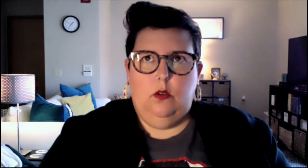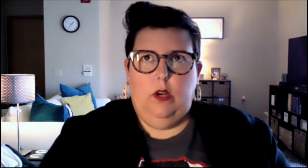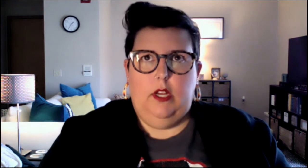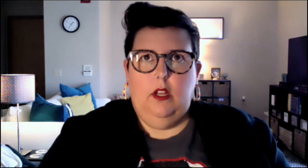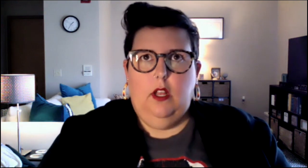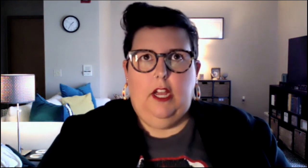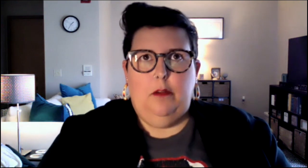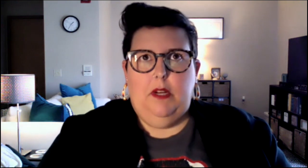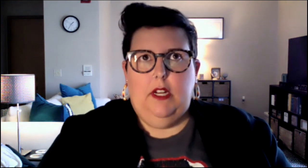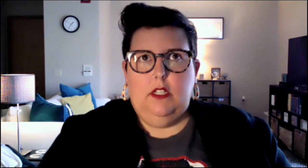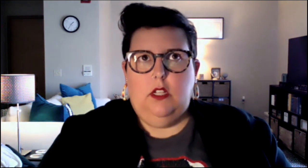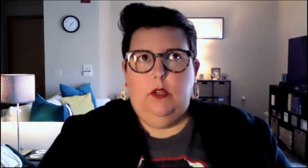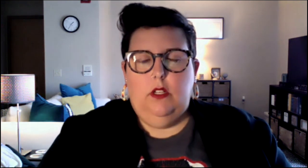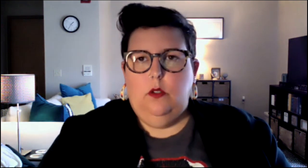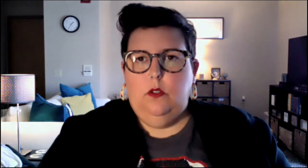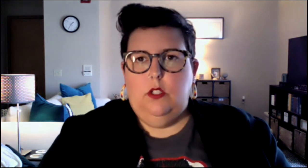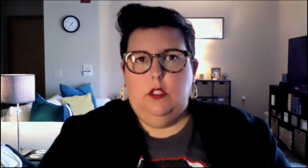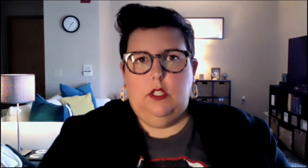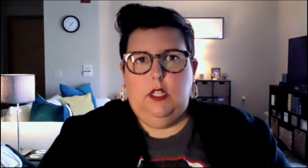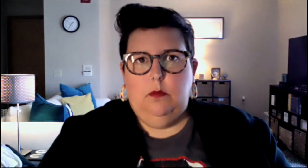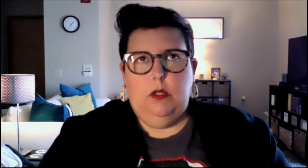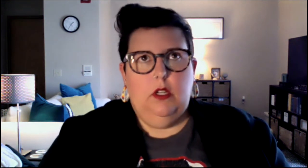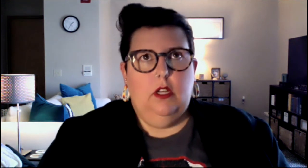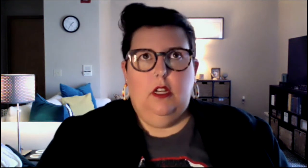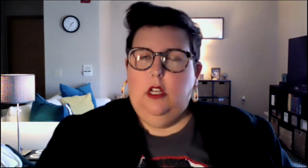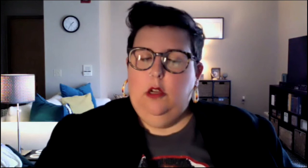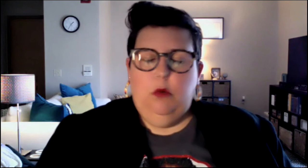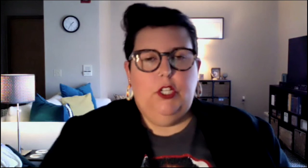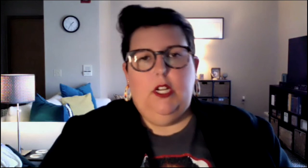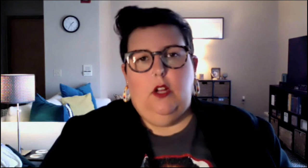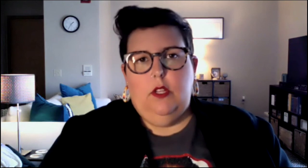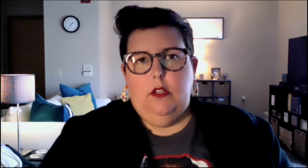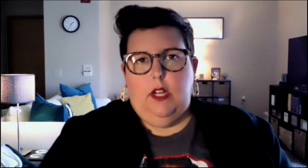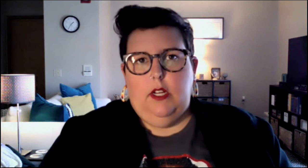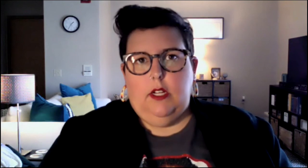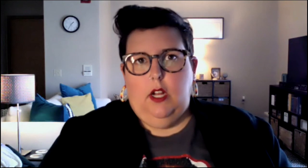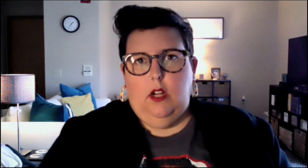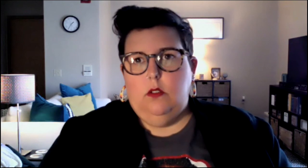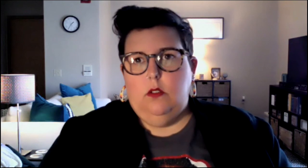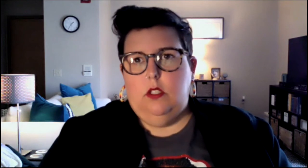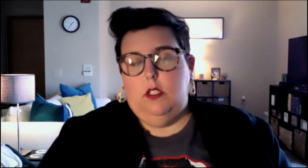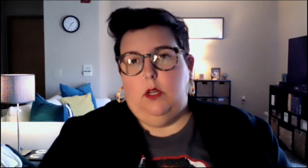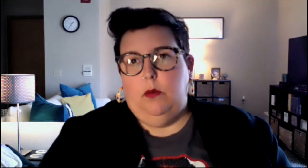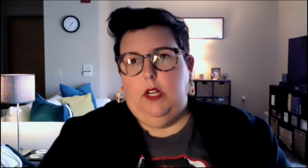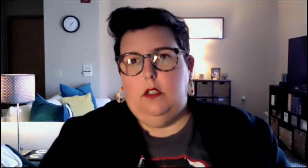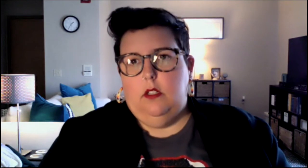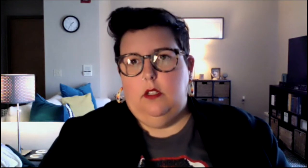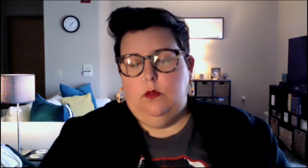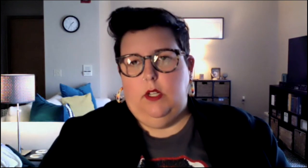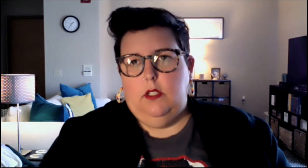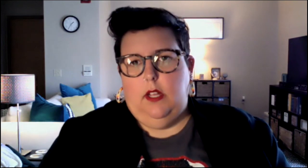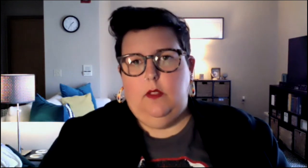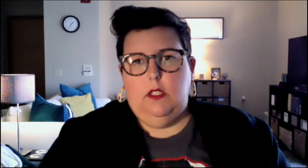don't quite, I mean, I guess all we can do is just keep pushing out there that it counts to separate